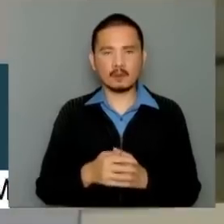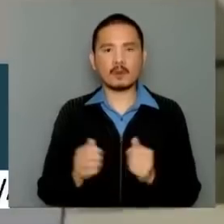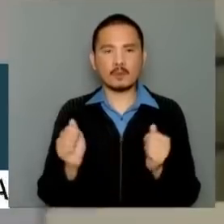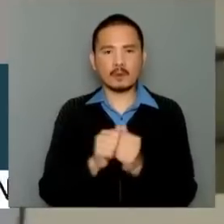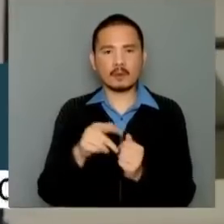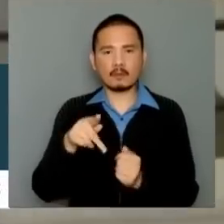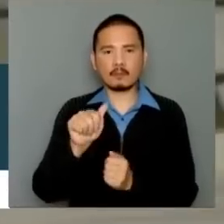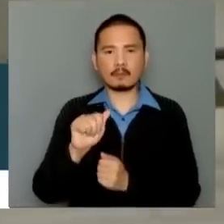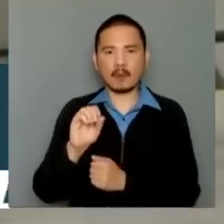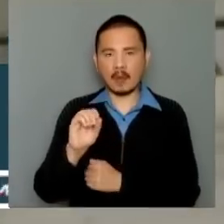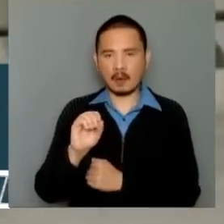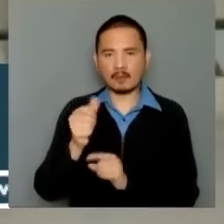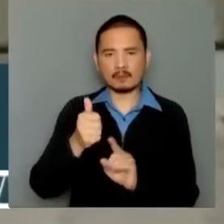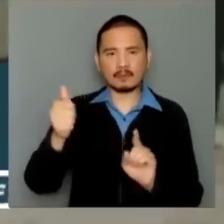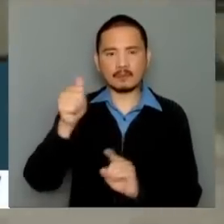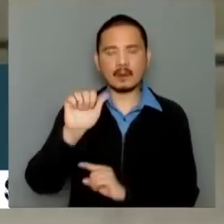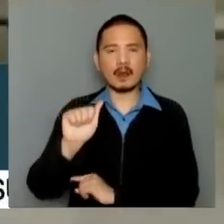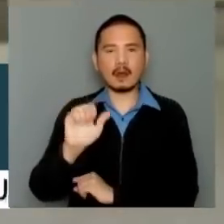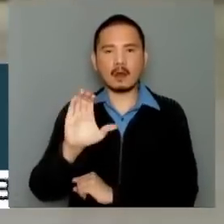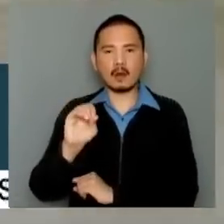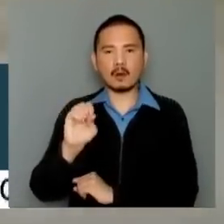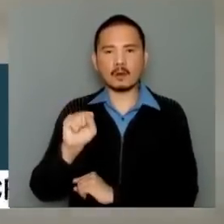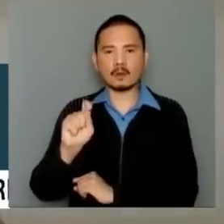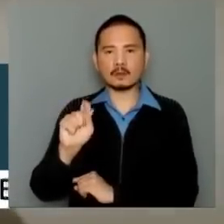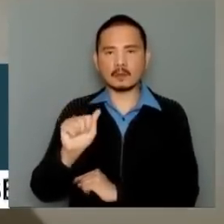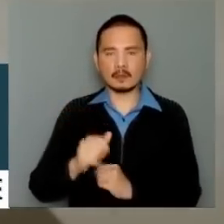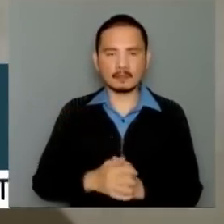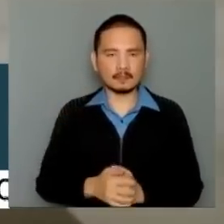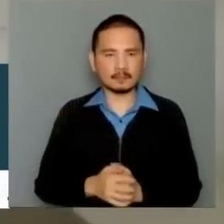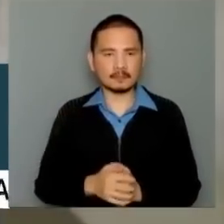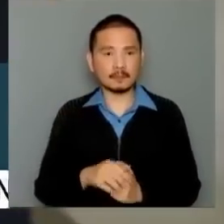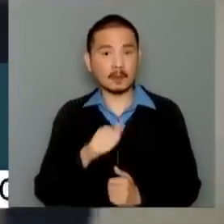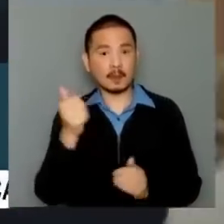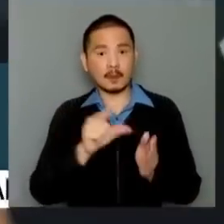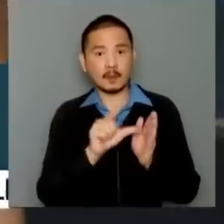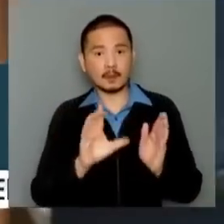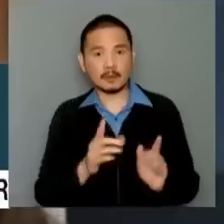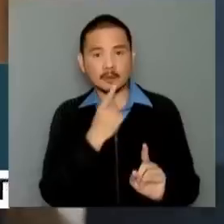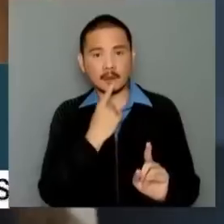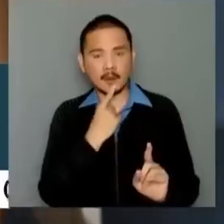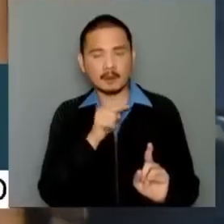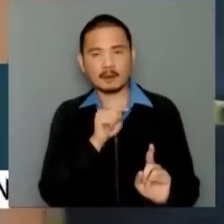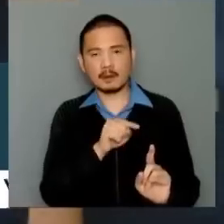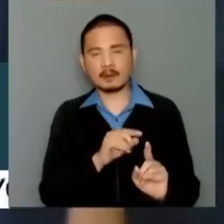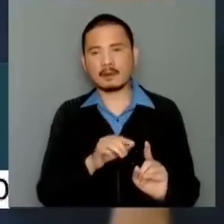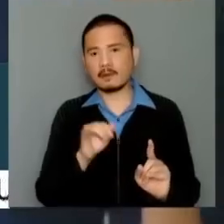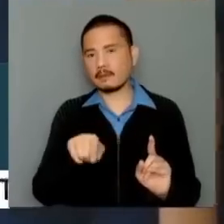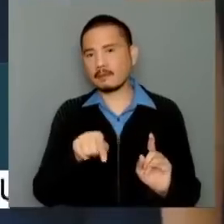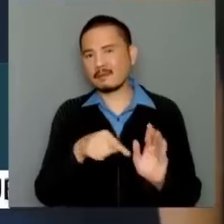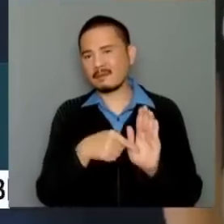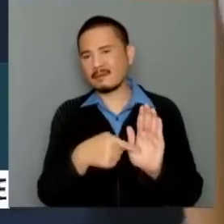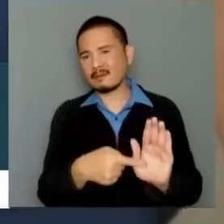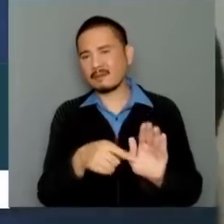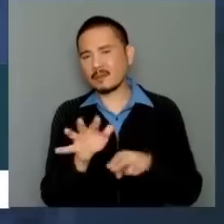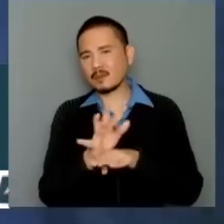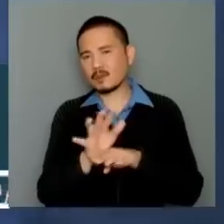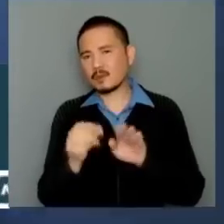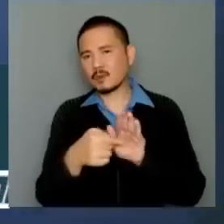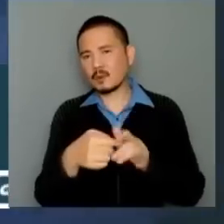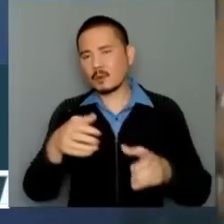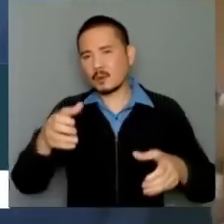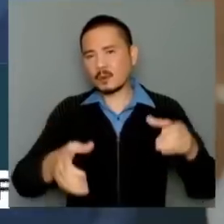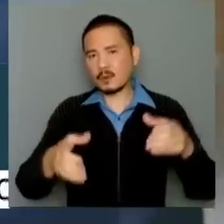Acosta. Meanwhile, Attorney Filimon Bonita Cardon said the prosecution tried to play the video in court, but it was not decided during the